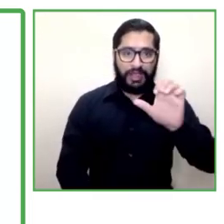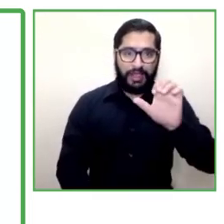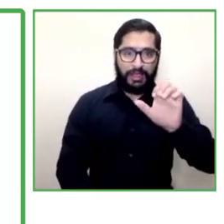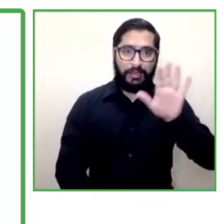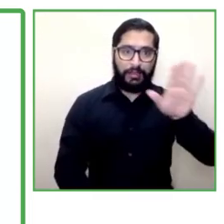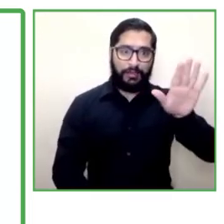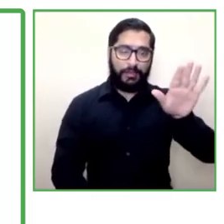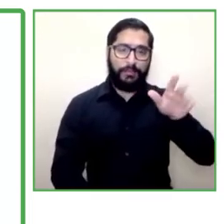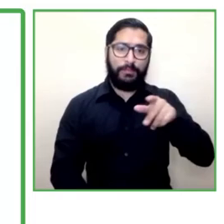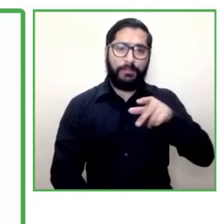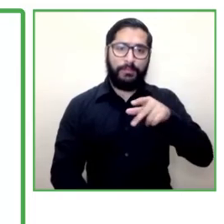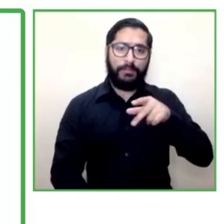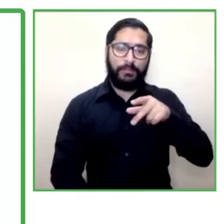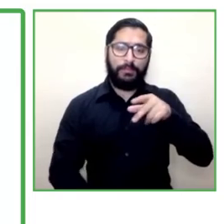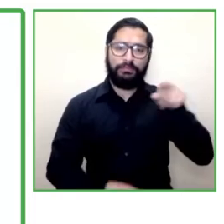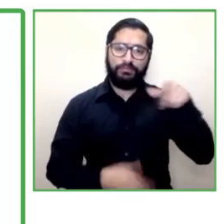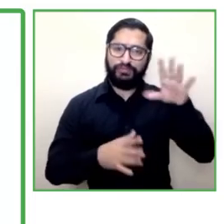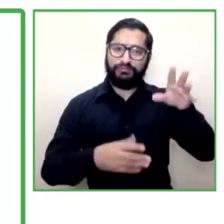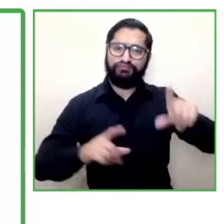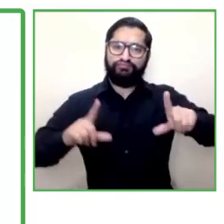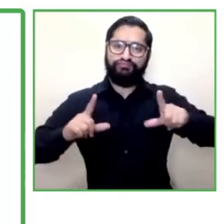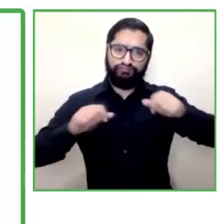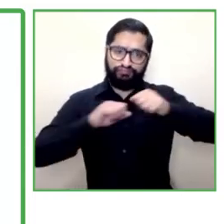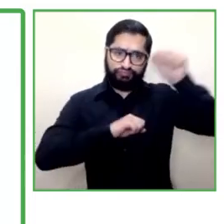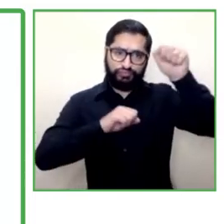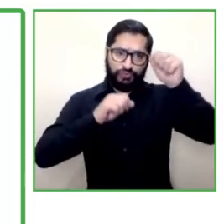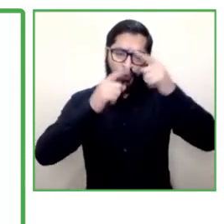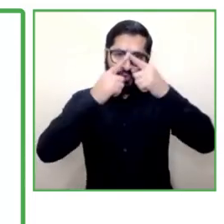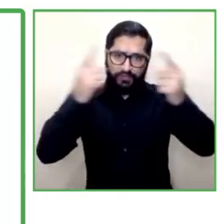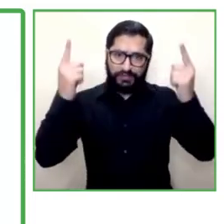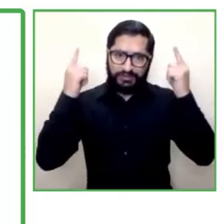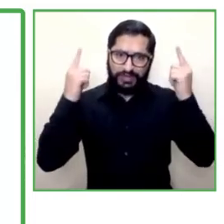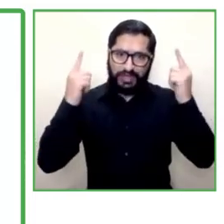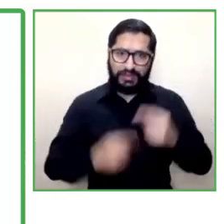award of the Olympics for special people.